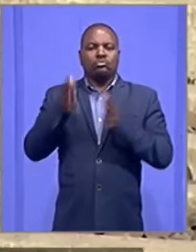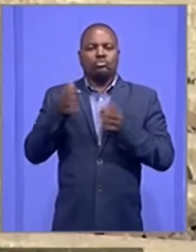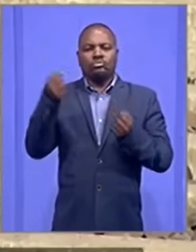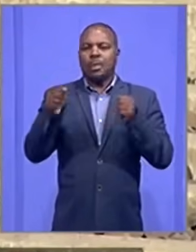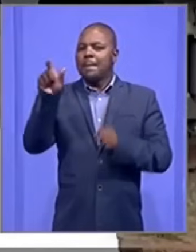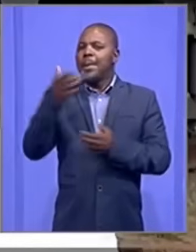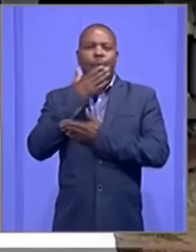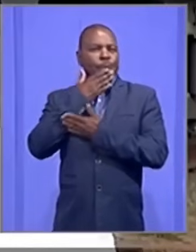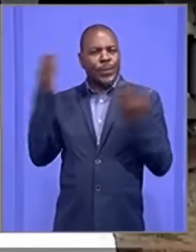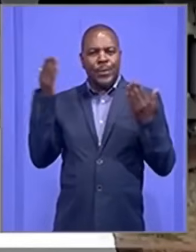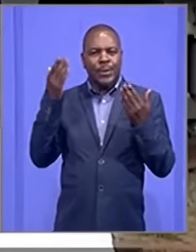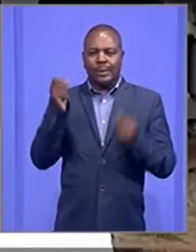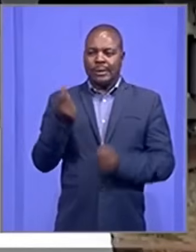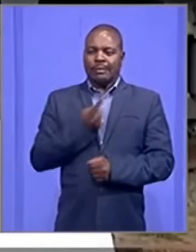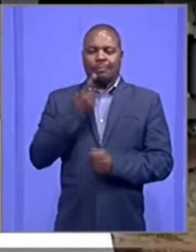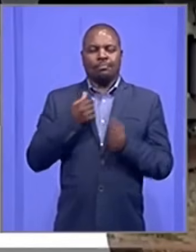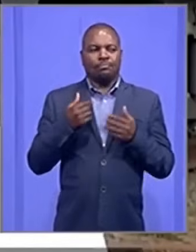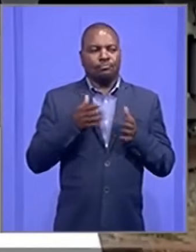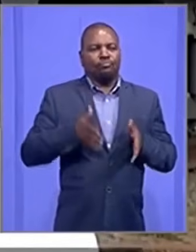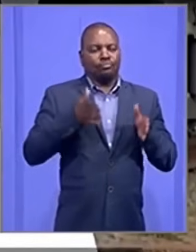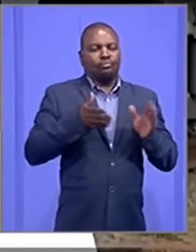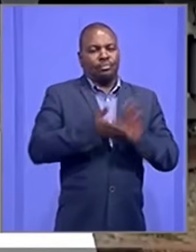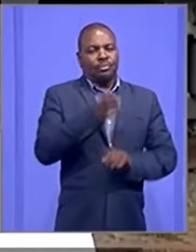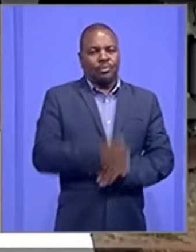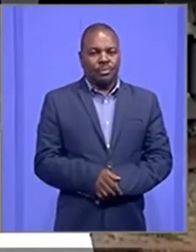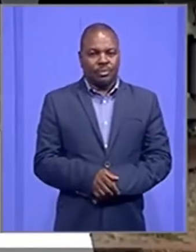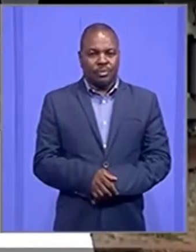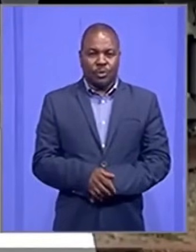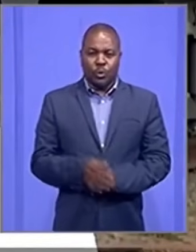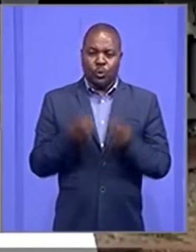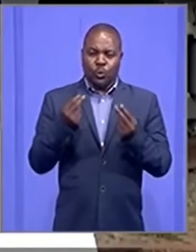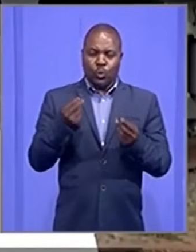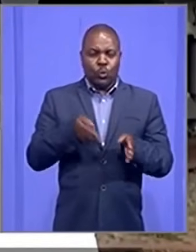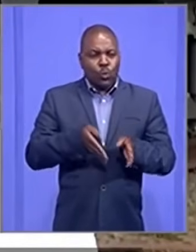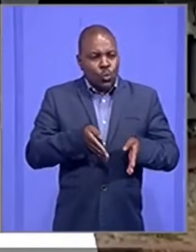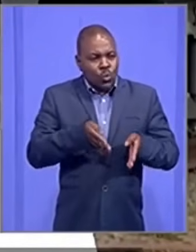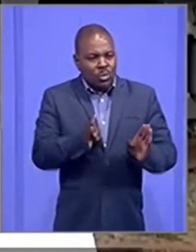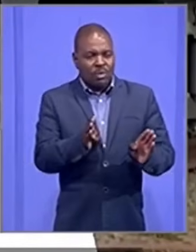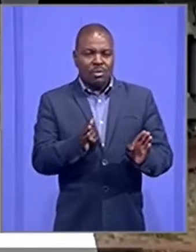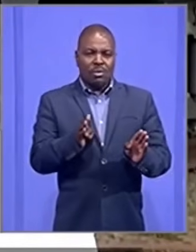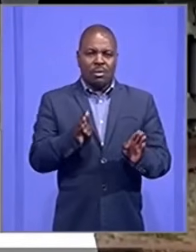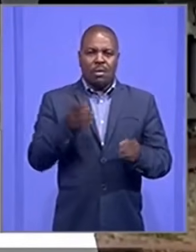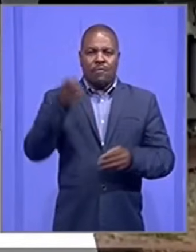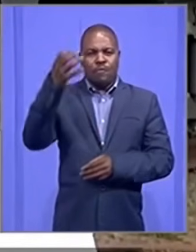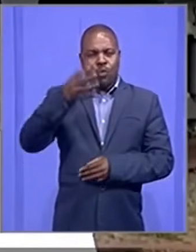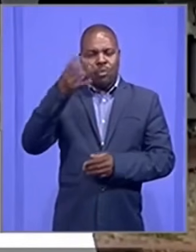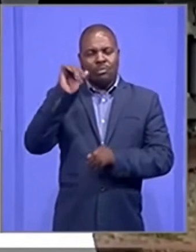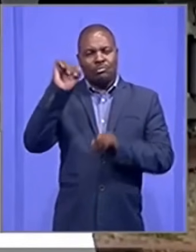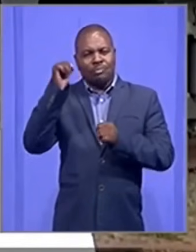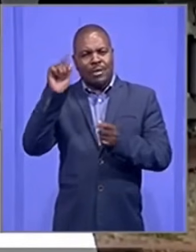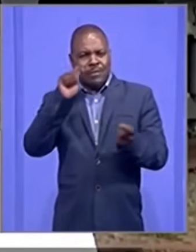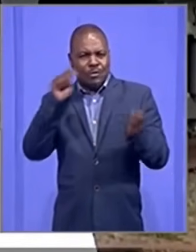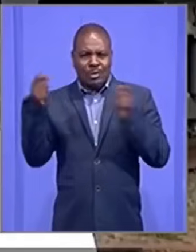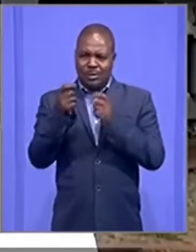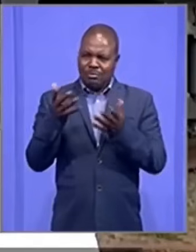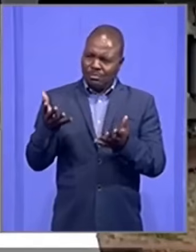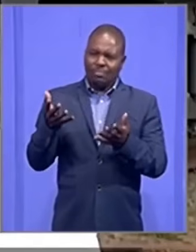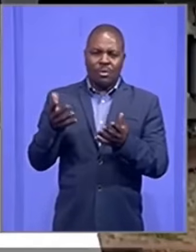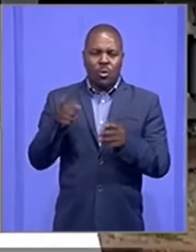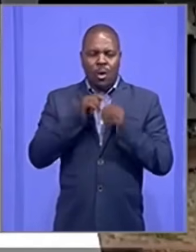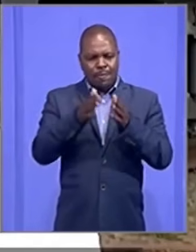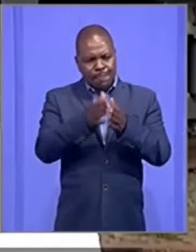mokganni. We should not run away from this modernization and the fourth industrial revolution is the way to go. It's